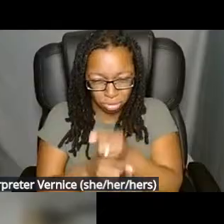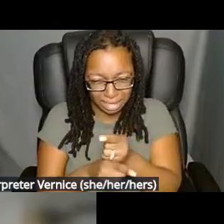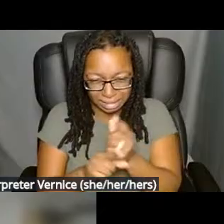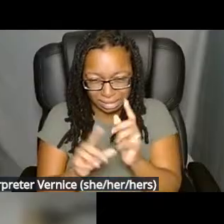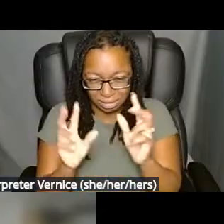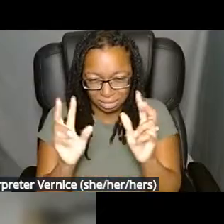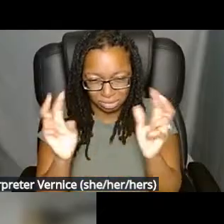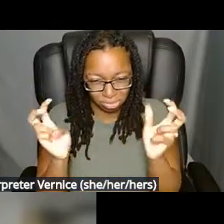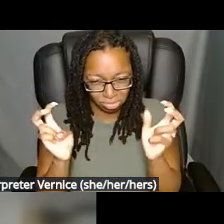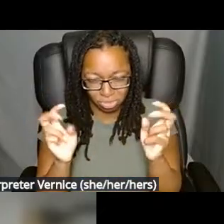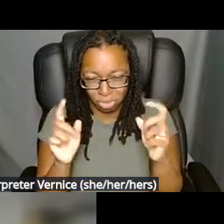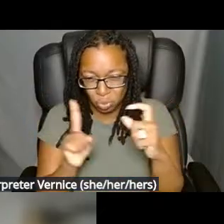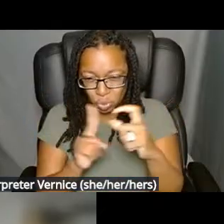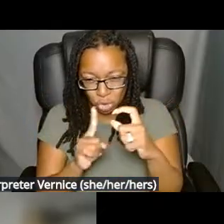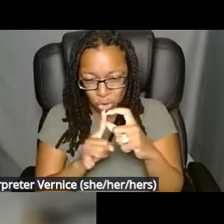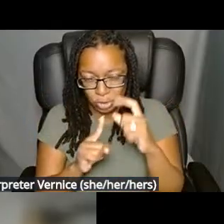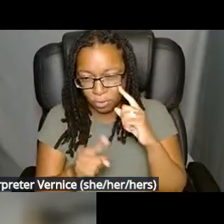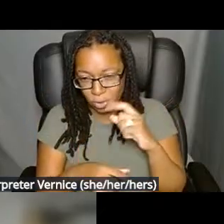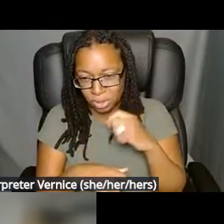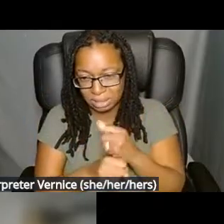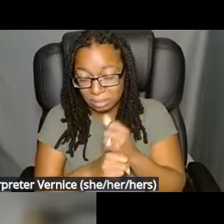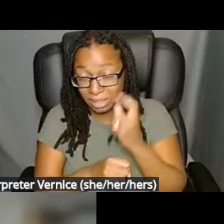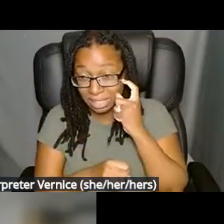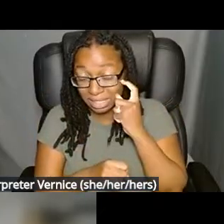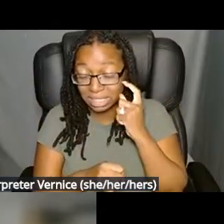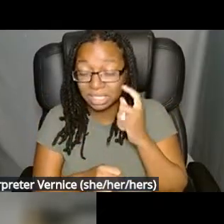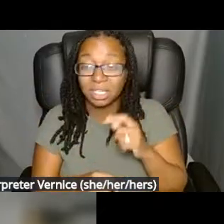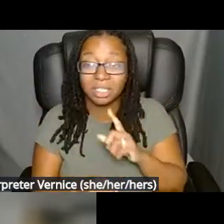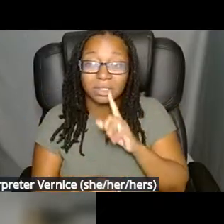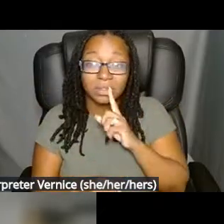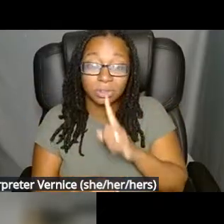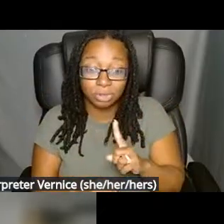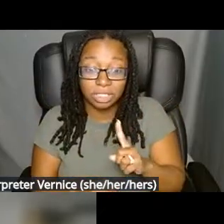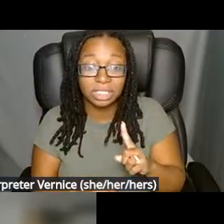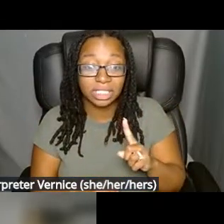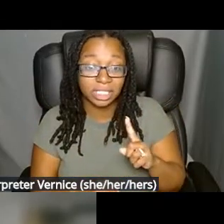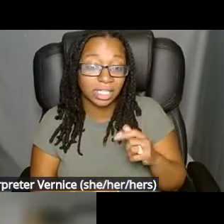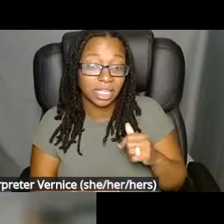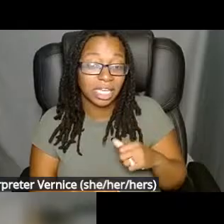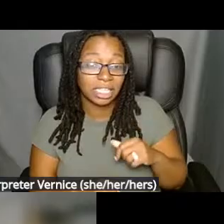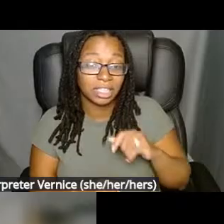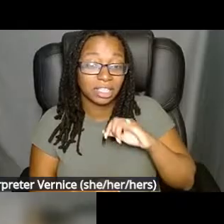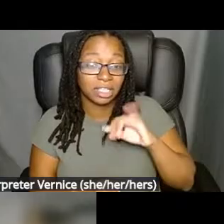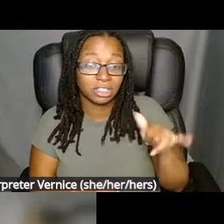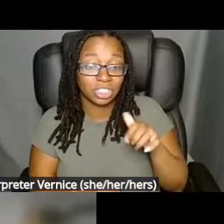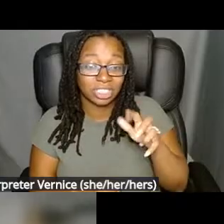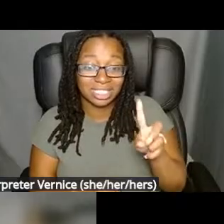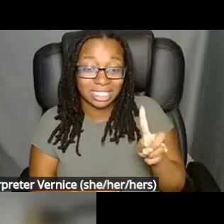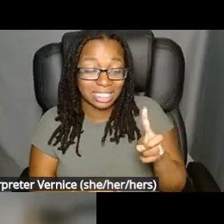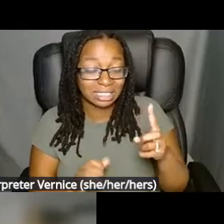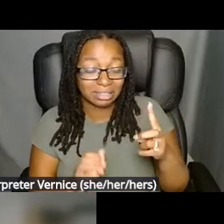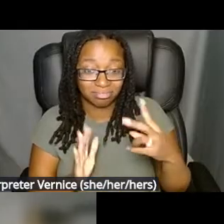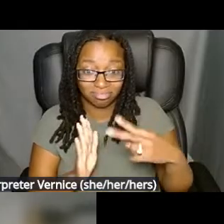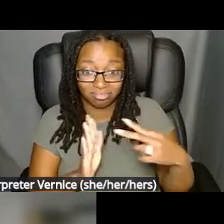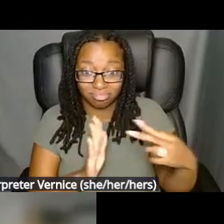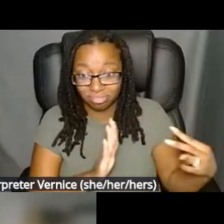make it make sense. So read what the JD is, and if you meet maybe